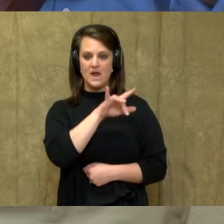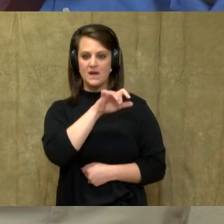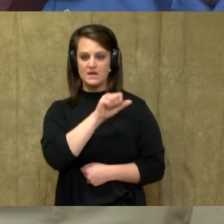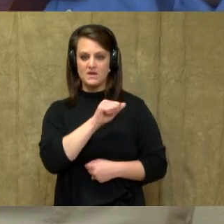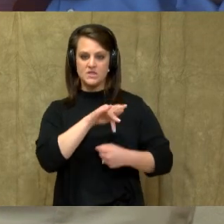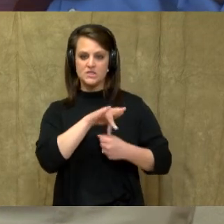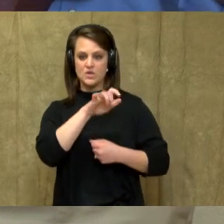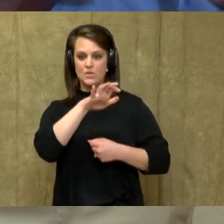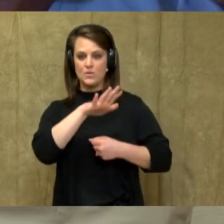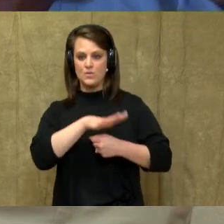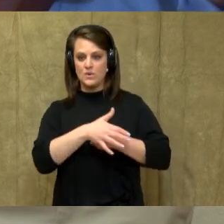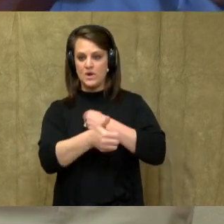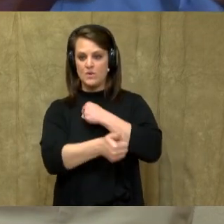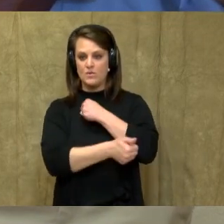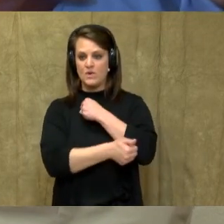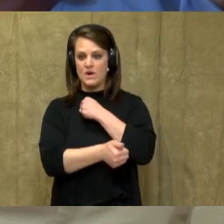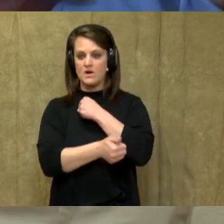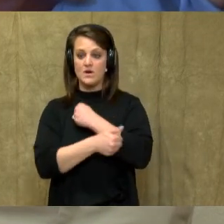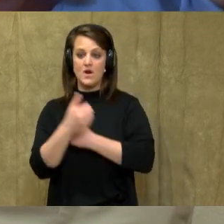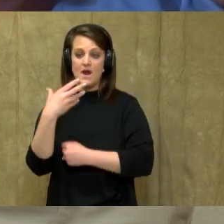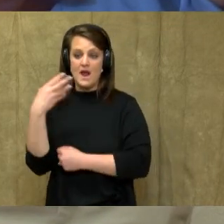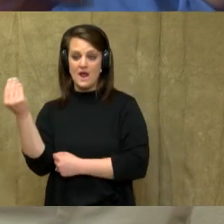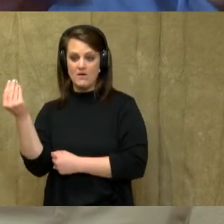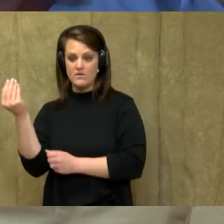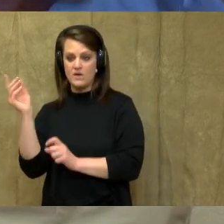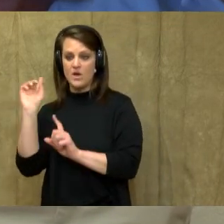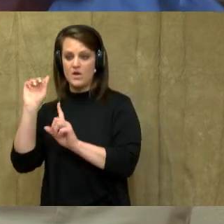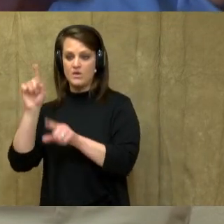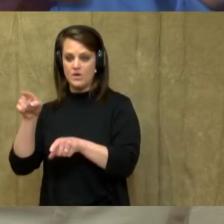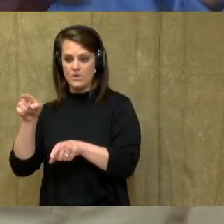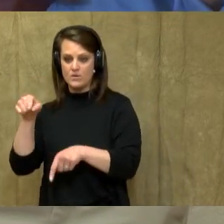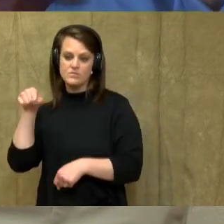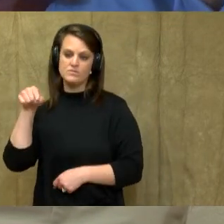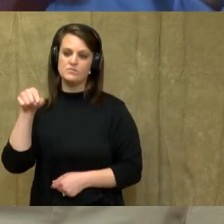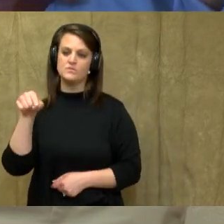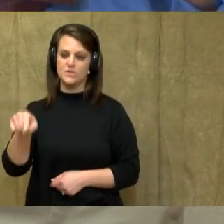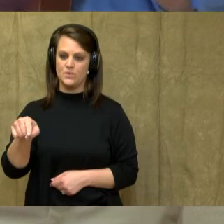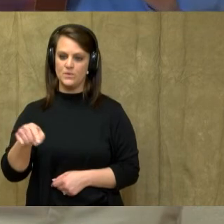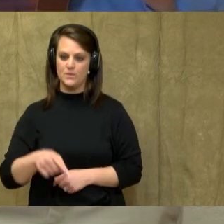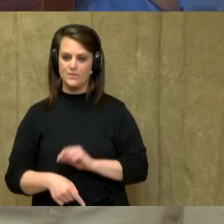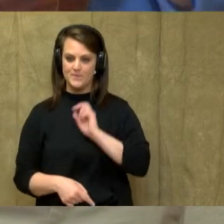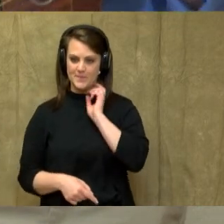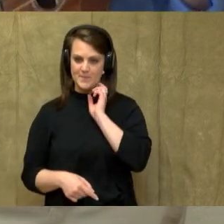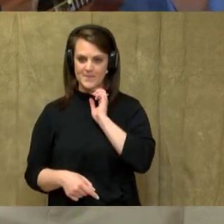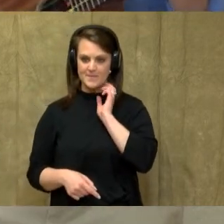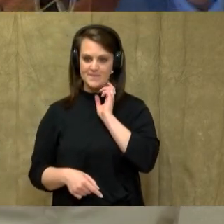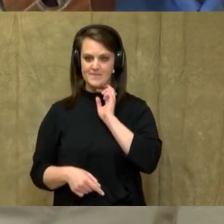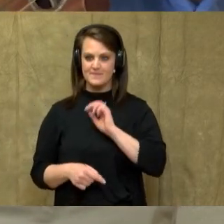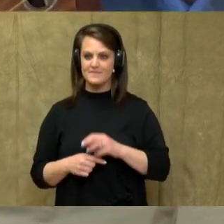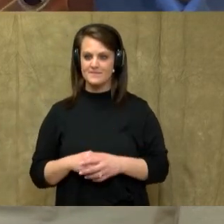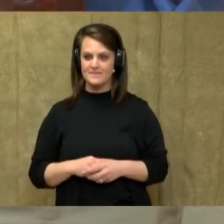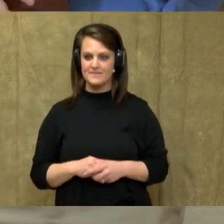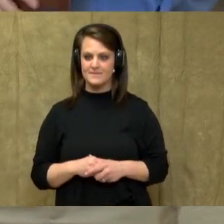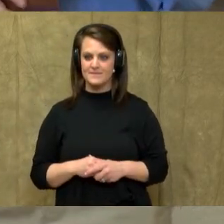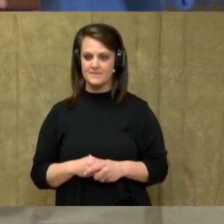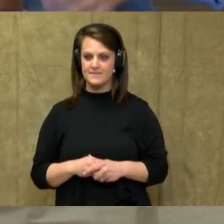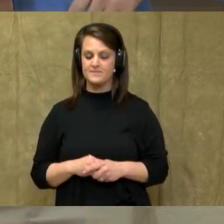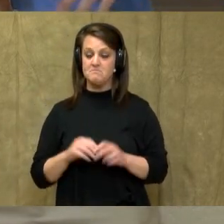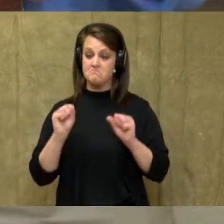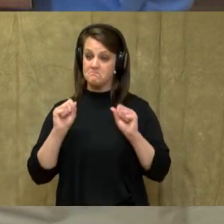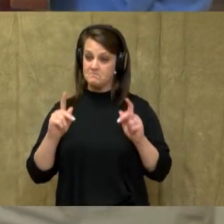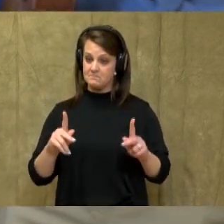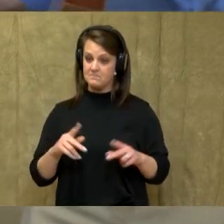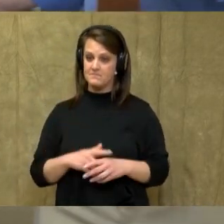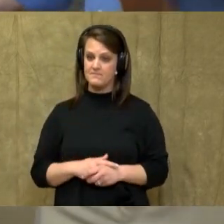Acca, bacca, soda, cracker, out goes you. All